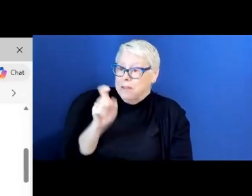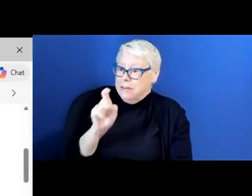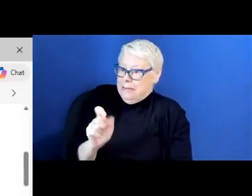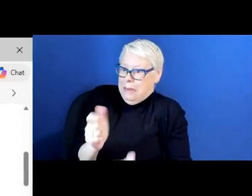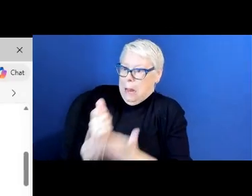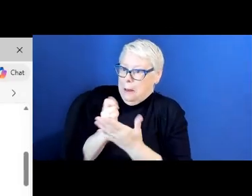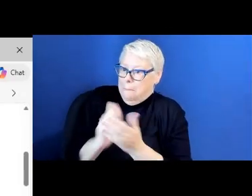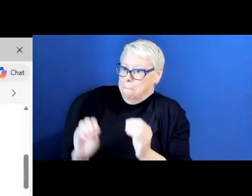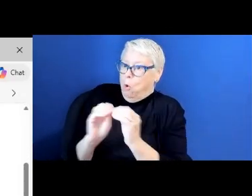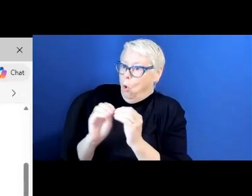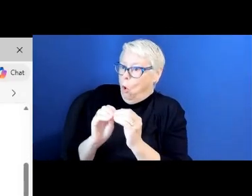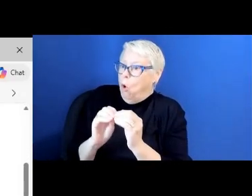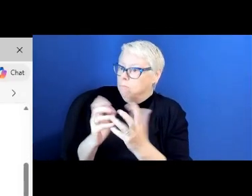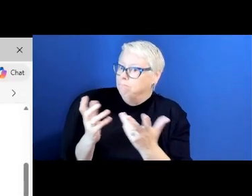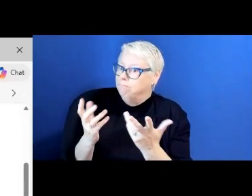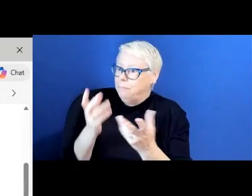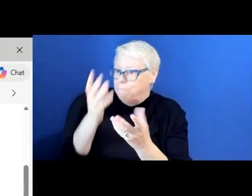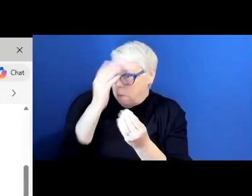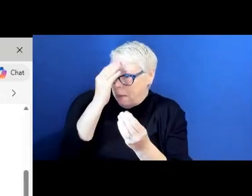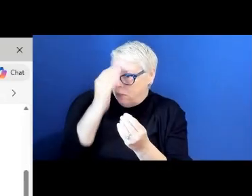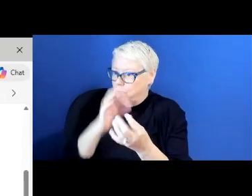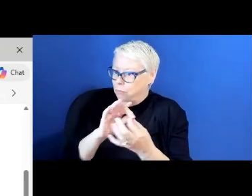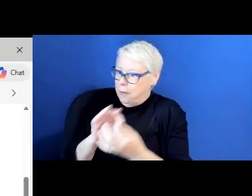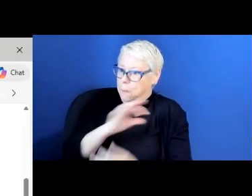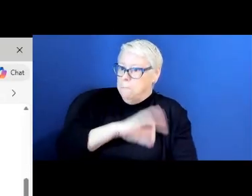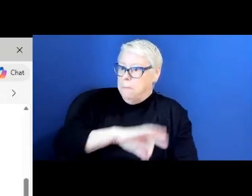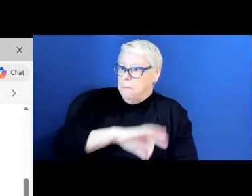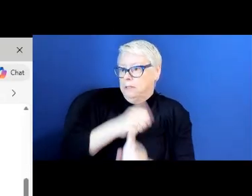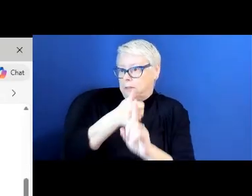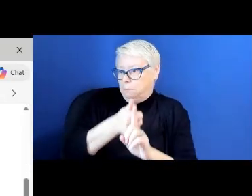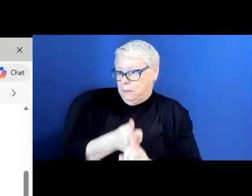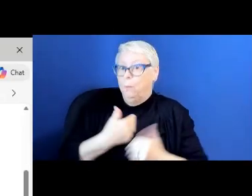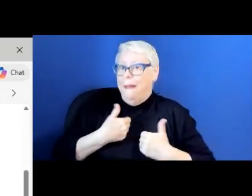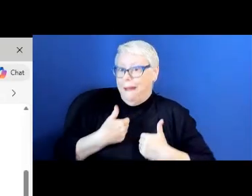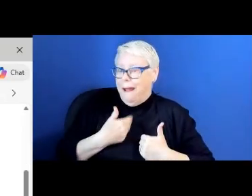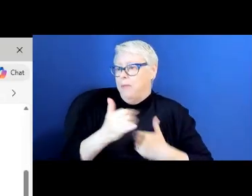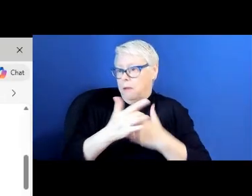more insights about the benefits themselves.